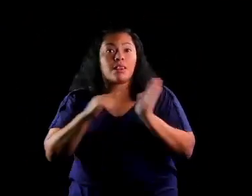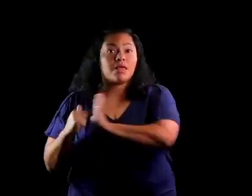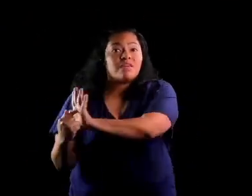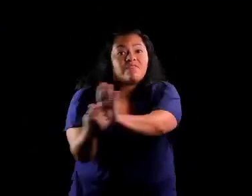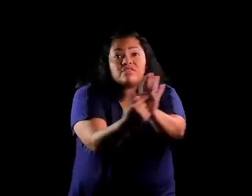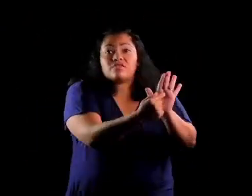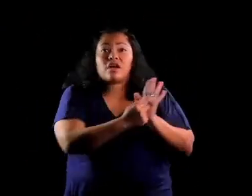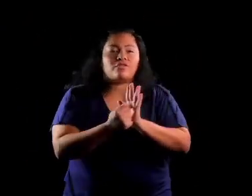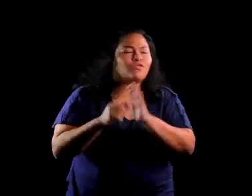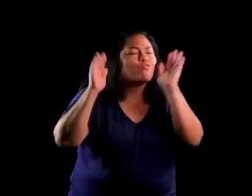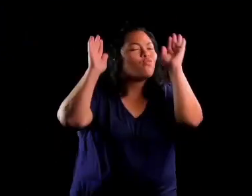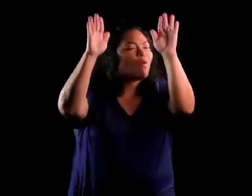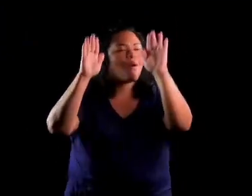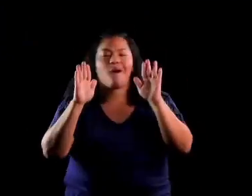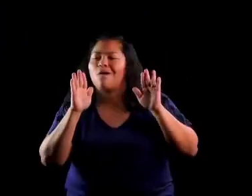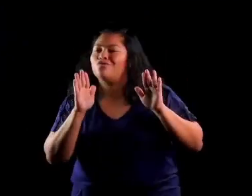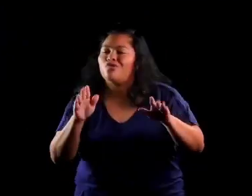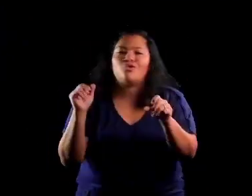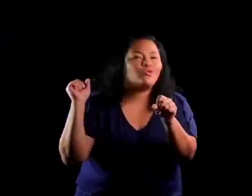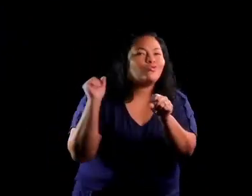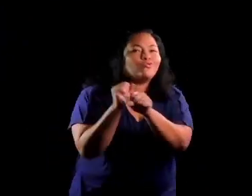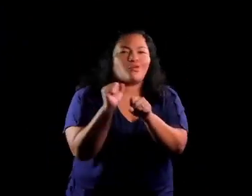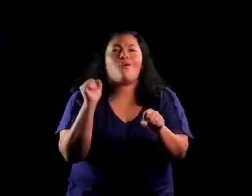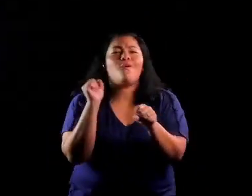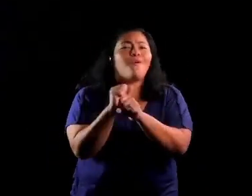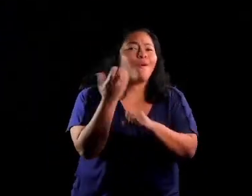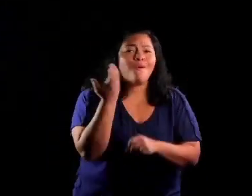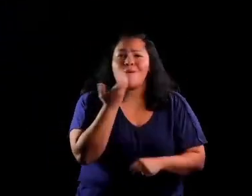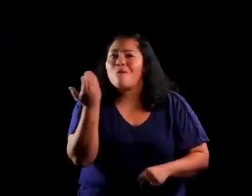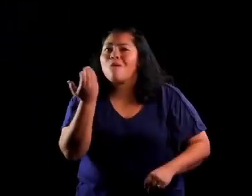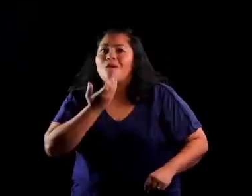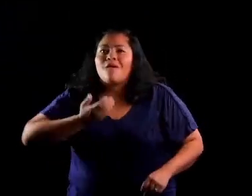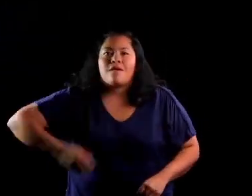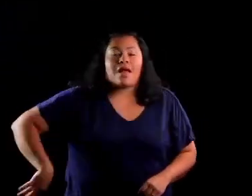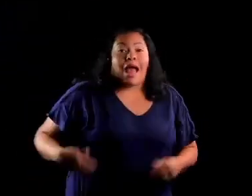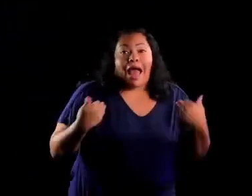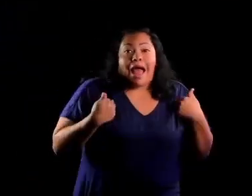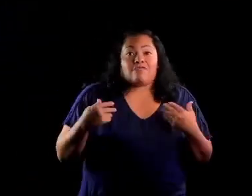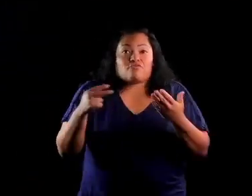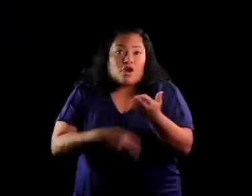heaven. I believe in signs and wonders. Oh, oh.